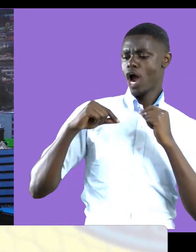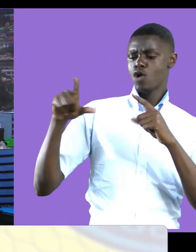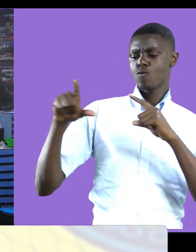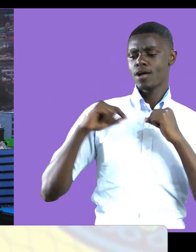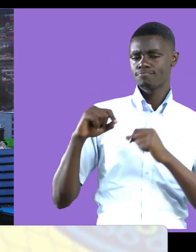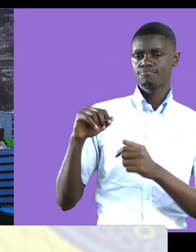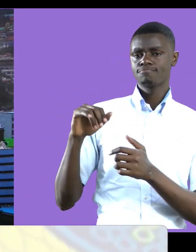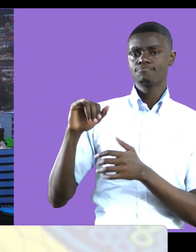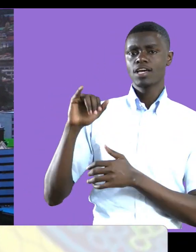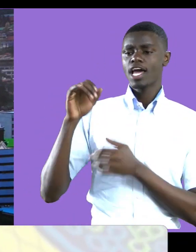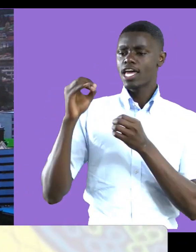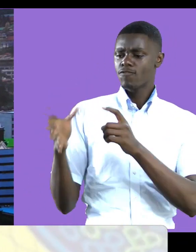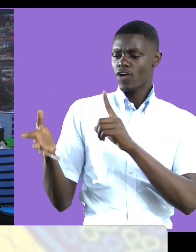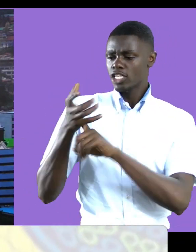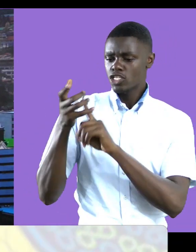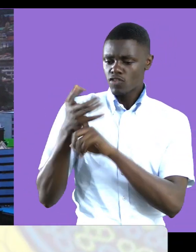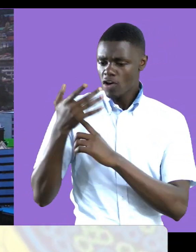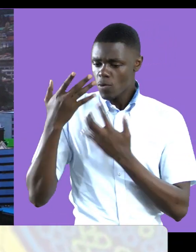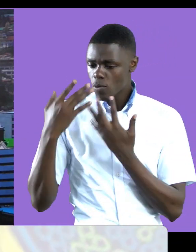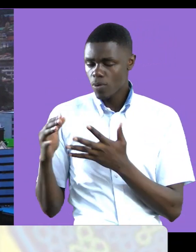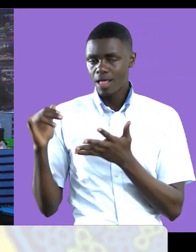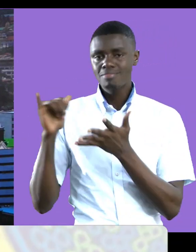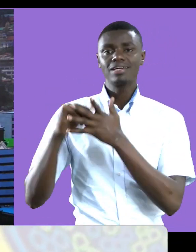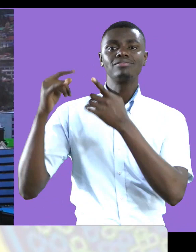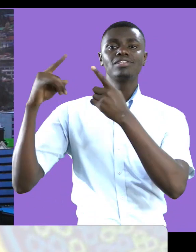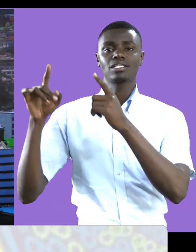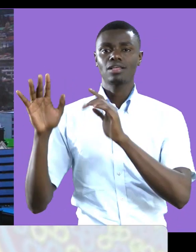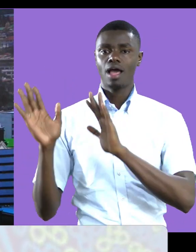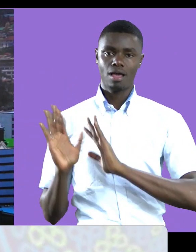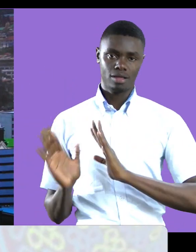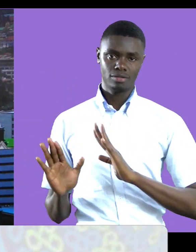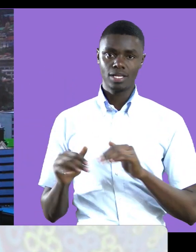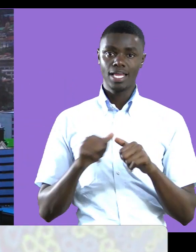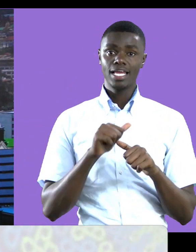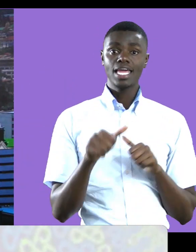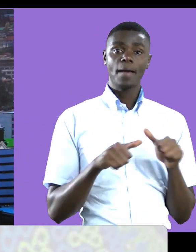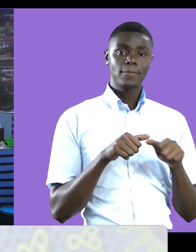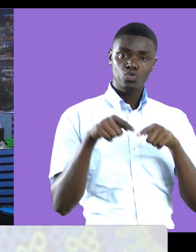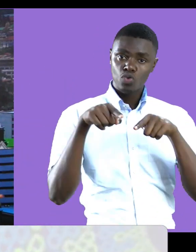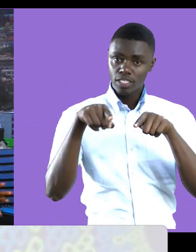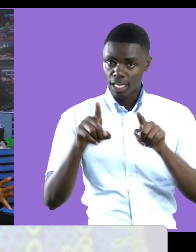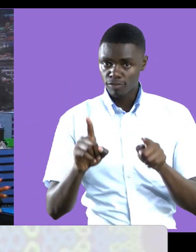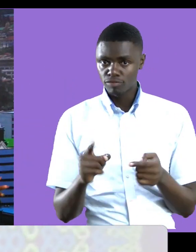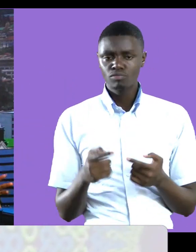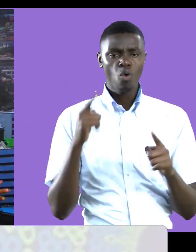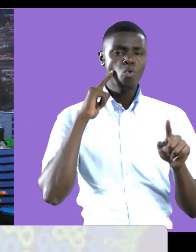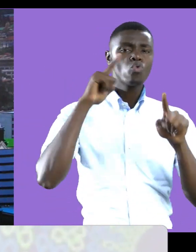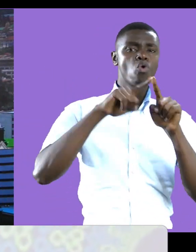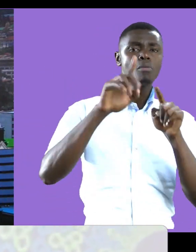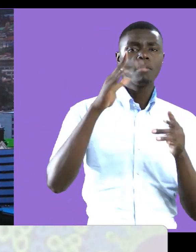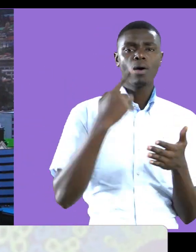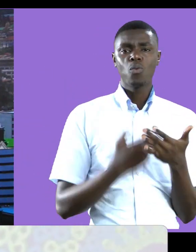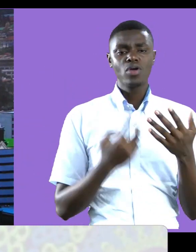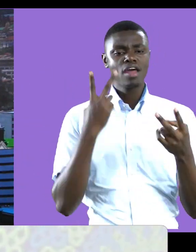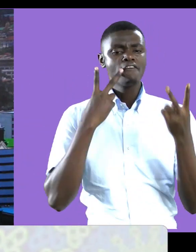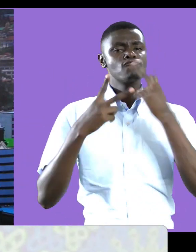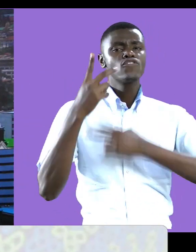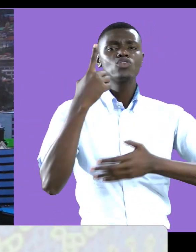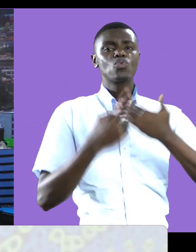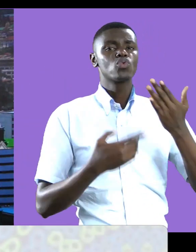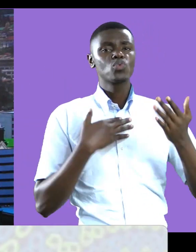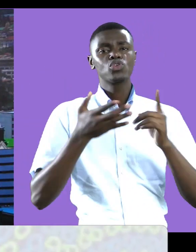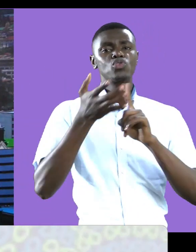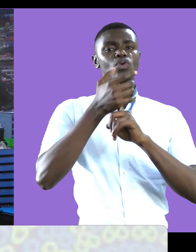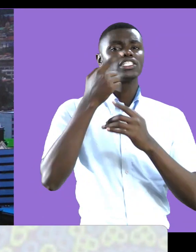ndio ukiachieve hizi ati ndio momo. True that. It's about wewe mwenyewe. What is your goal? What is your vision? What do you want to achieve? Is